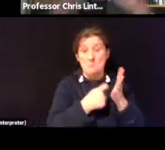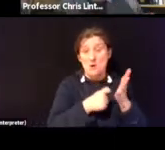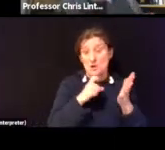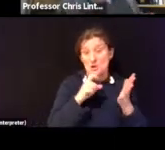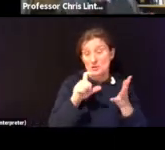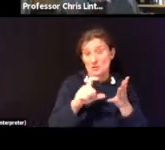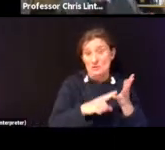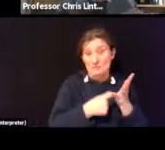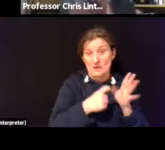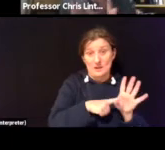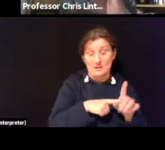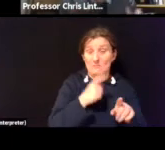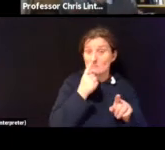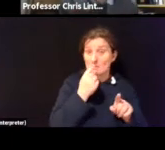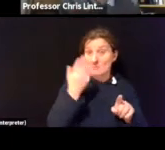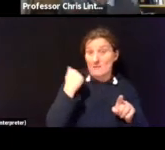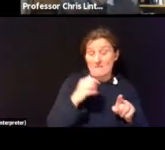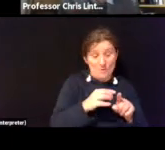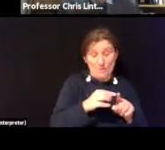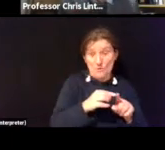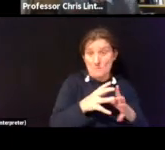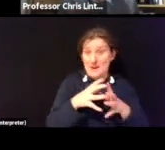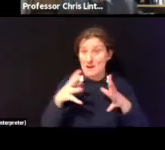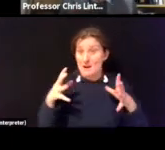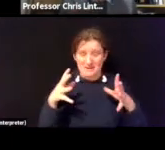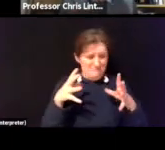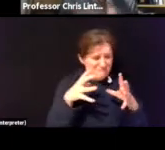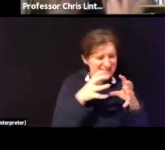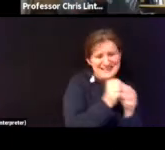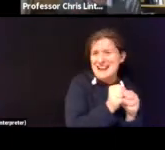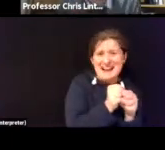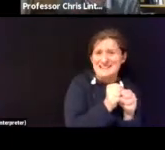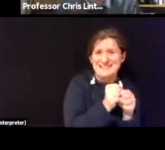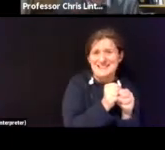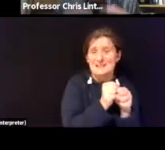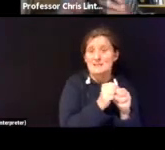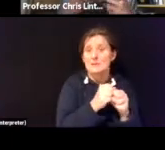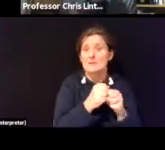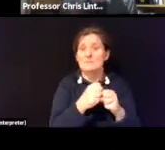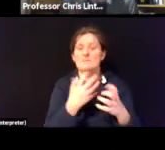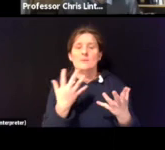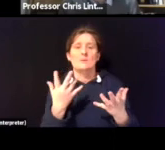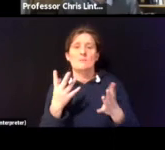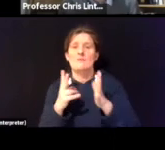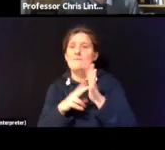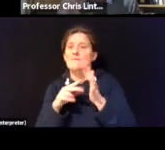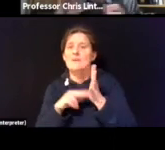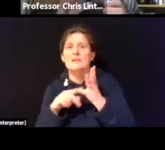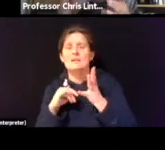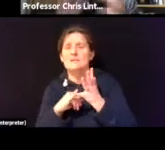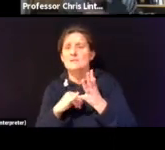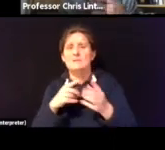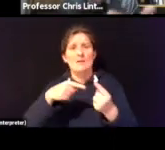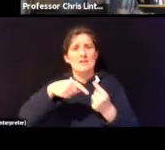was once a much larger body. It's much denser than you'd expect for a planet of its size. Venus rotates really